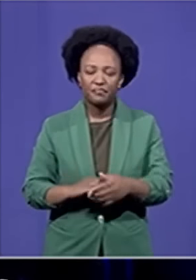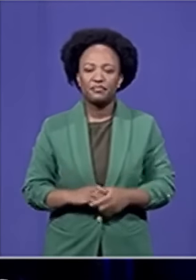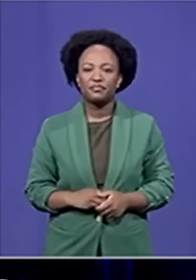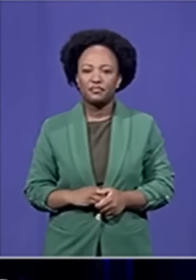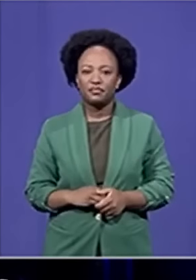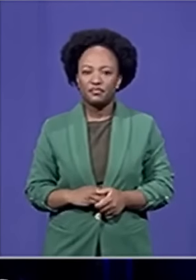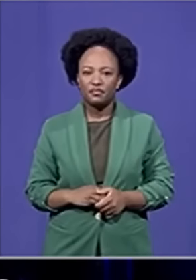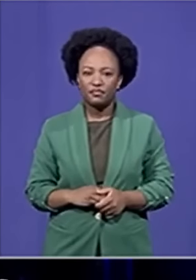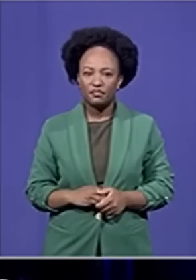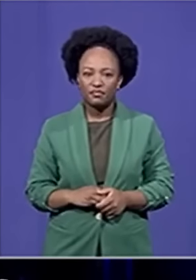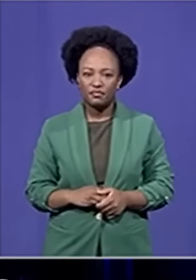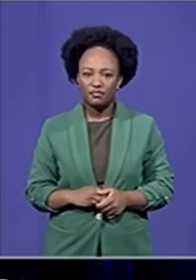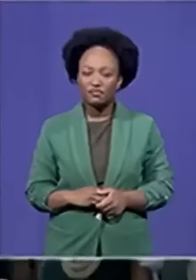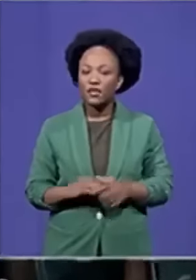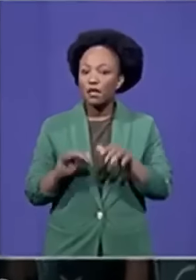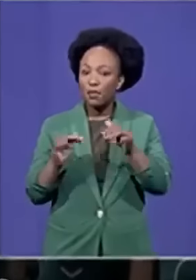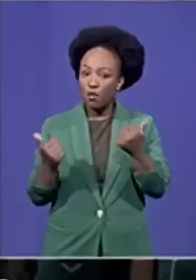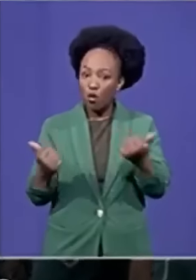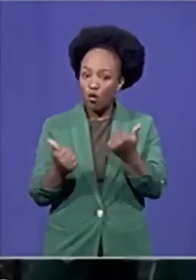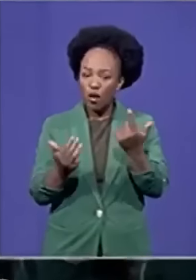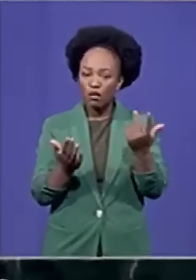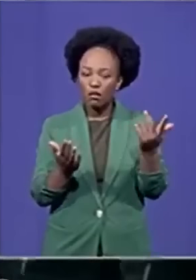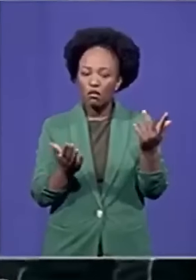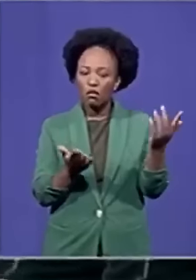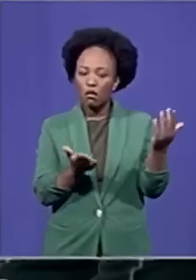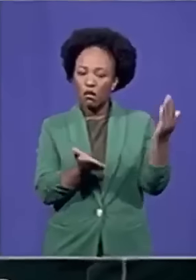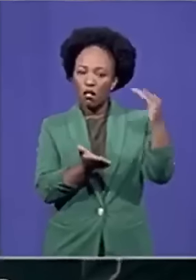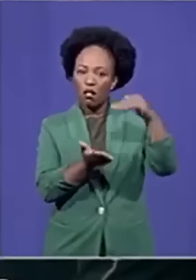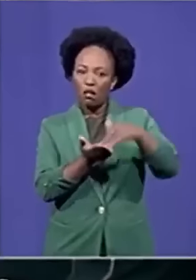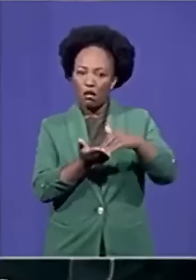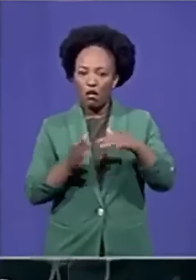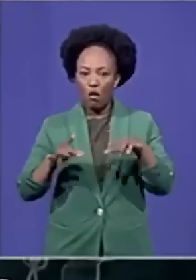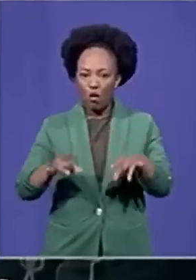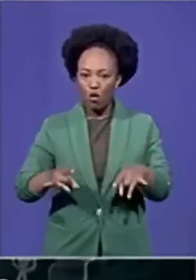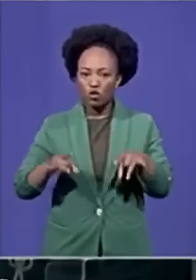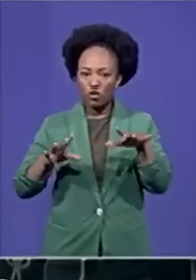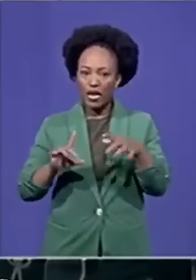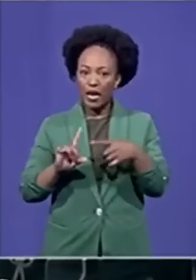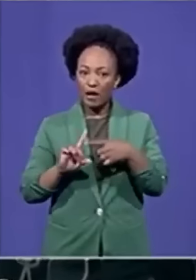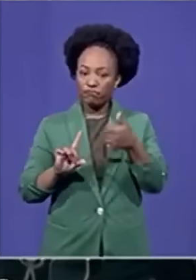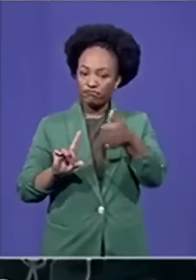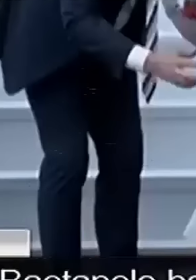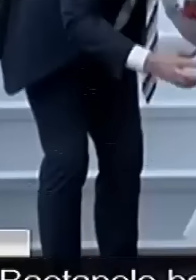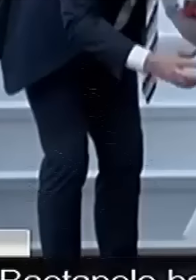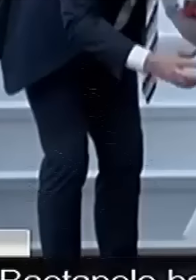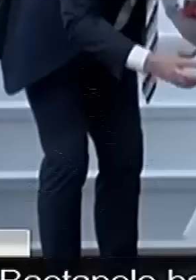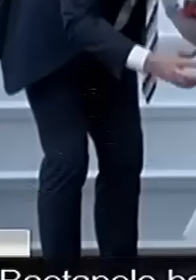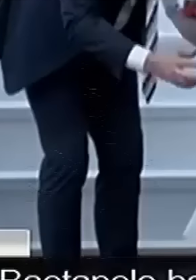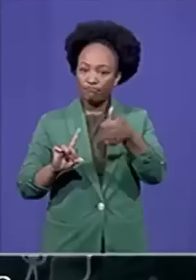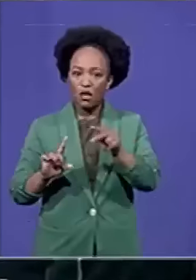Haraba fihlileng pele ke tonakgolo ya Australia Antonia Albanese ho nka karolo